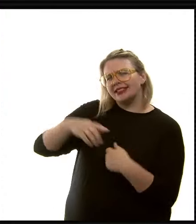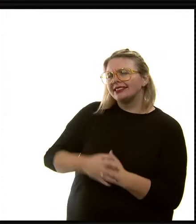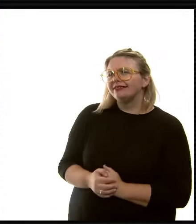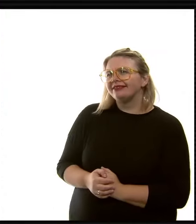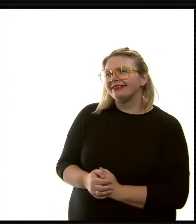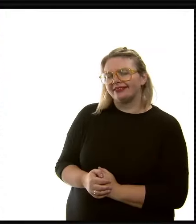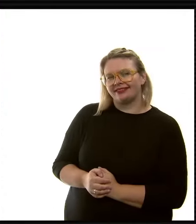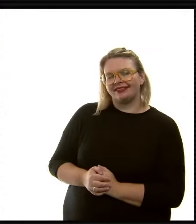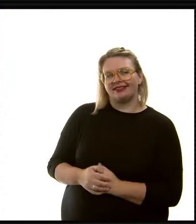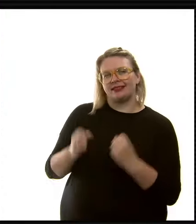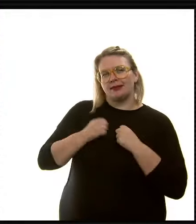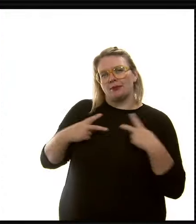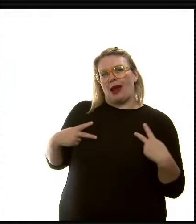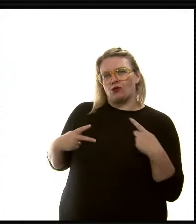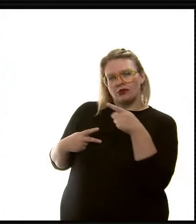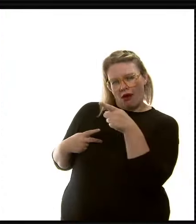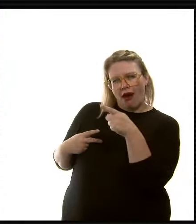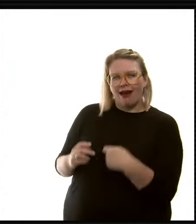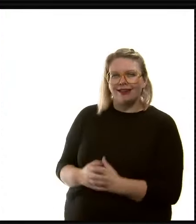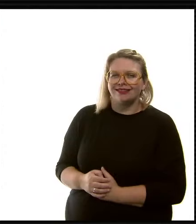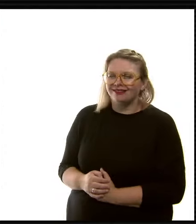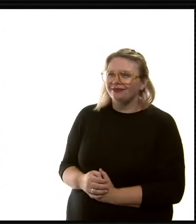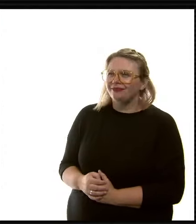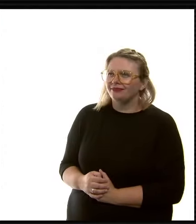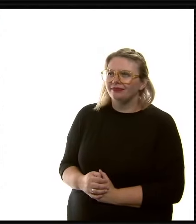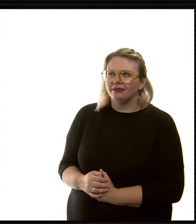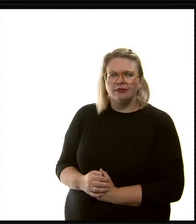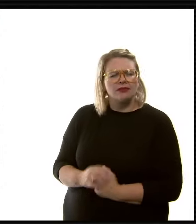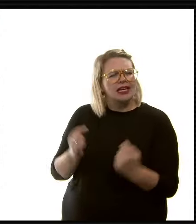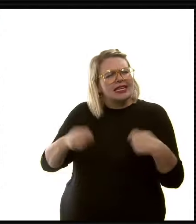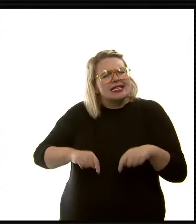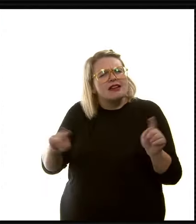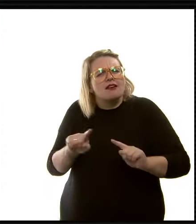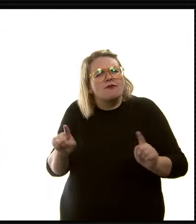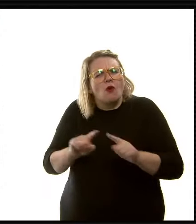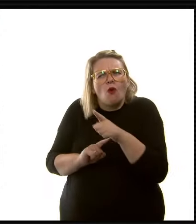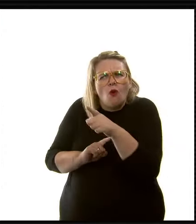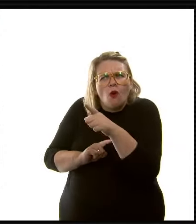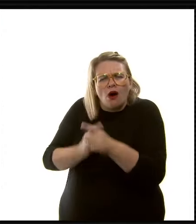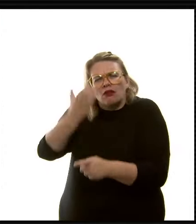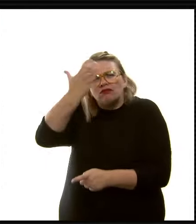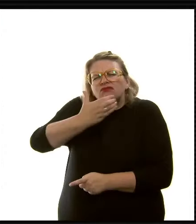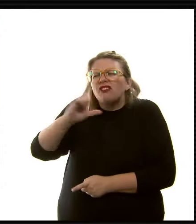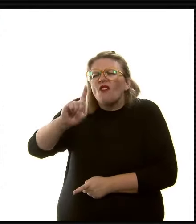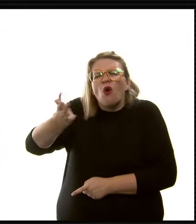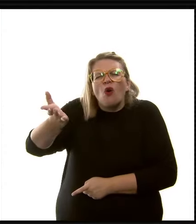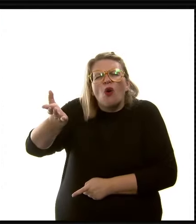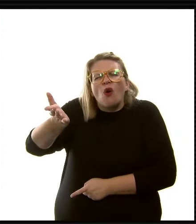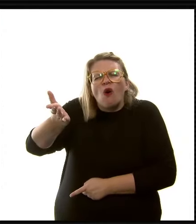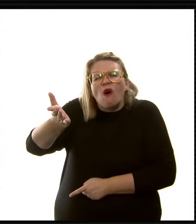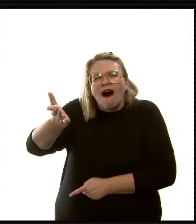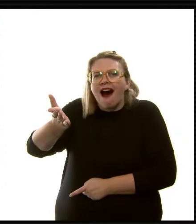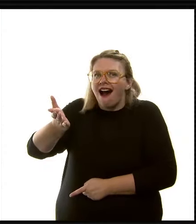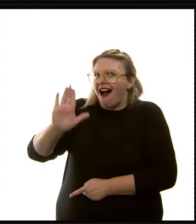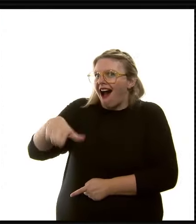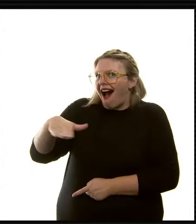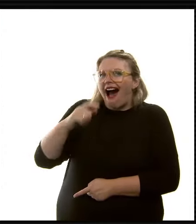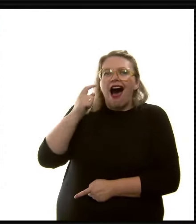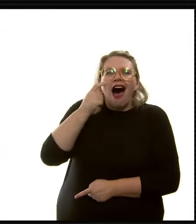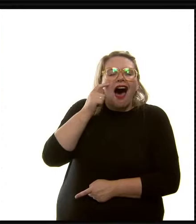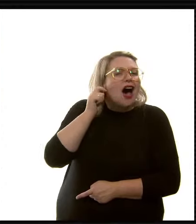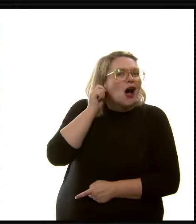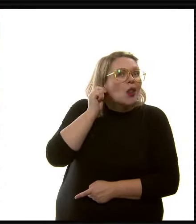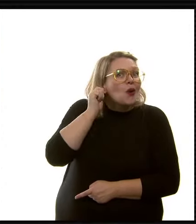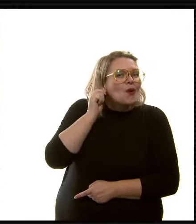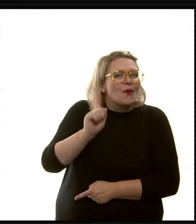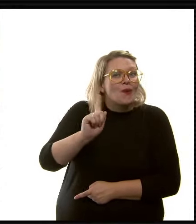your bodyguard. Are we going to address why he's here, what he might be a clue to? Or? Yes. Well, yeah.